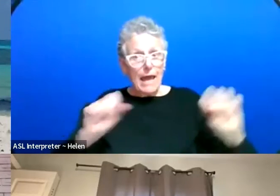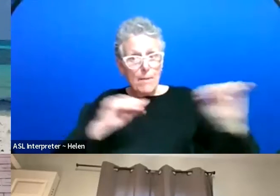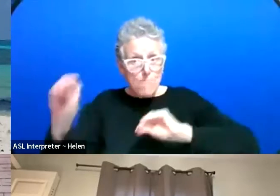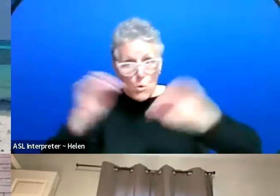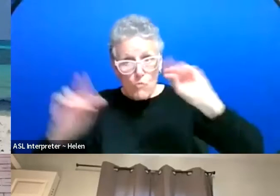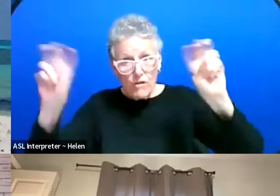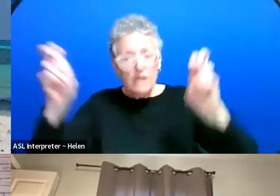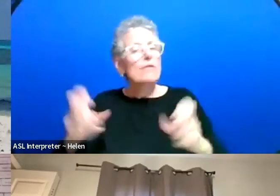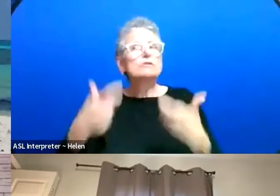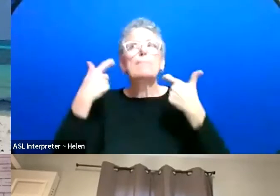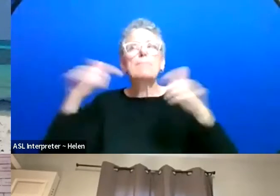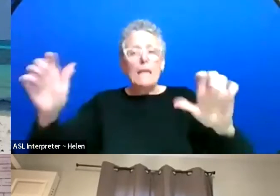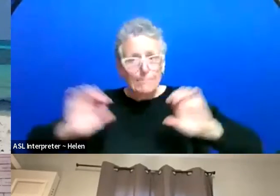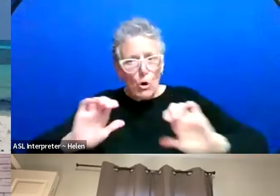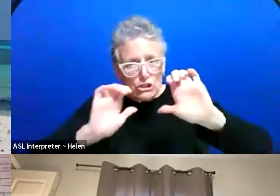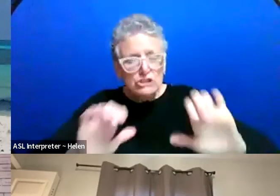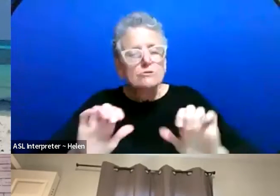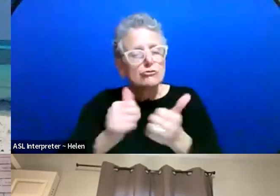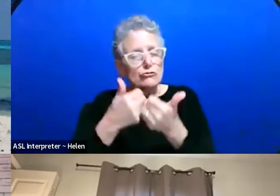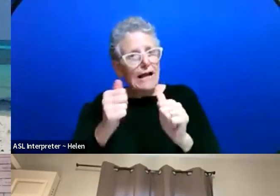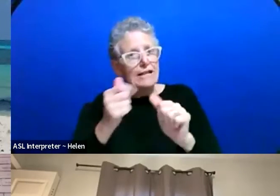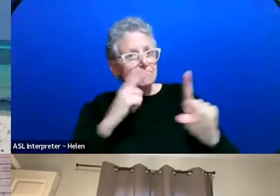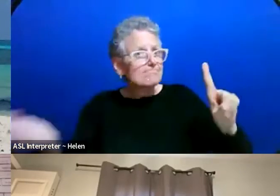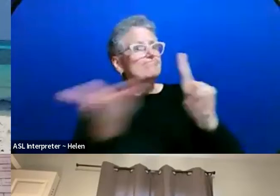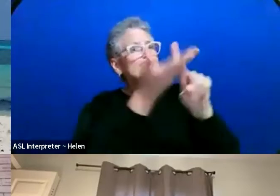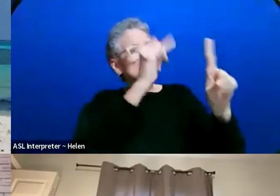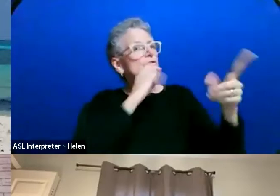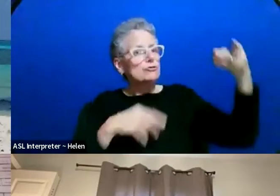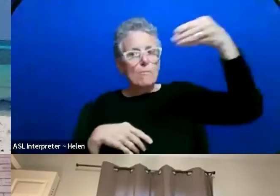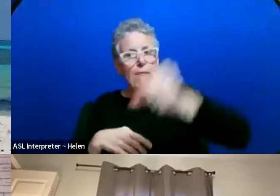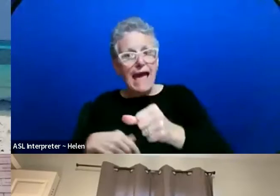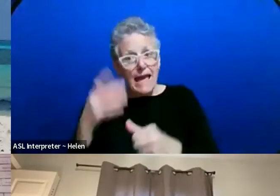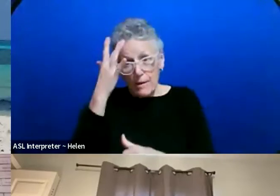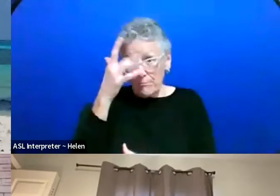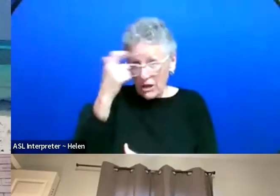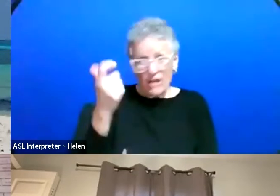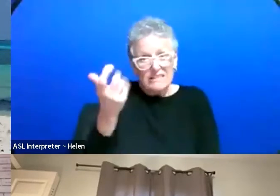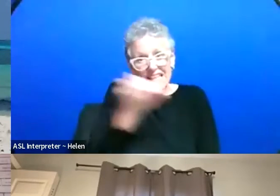the landscape of what is covered, because that equipment access is a big barrier.